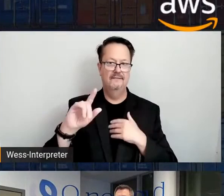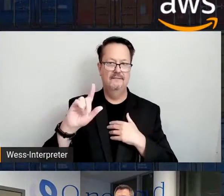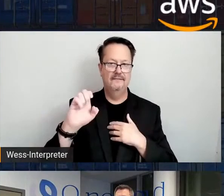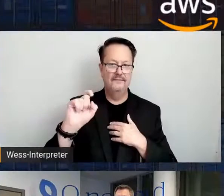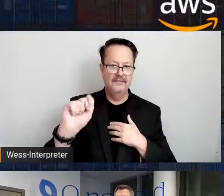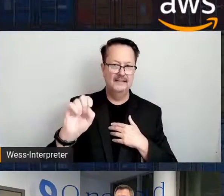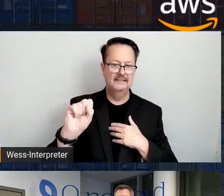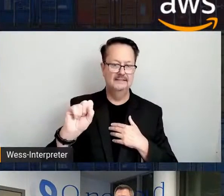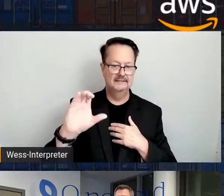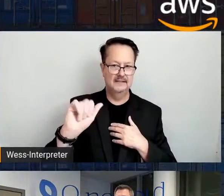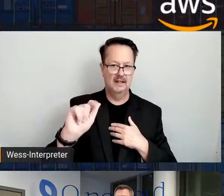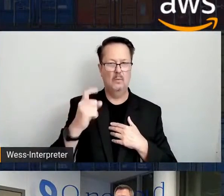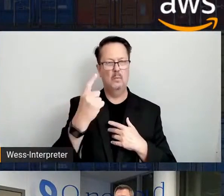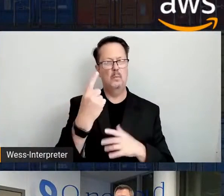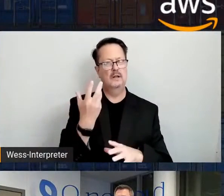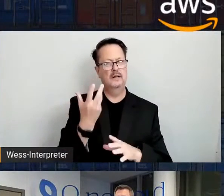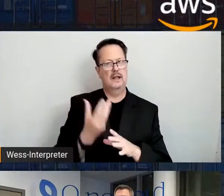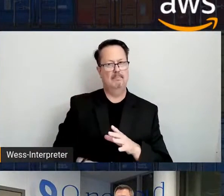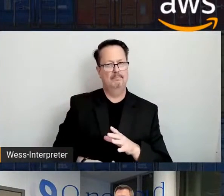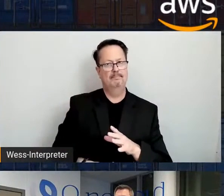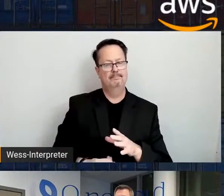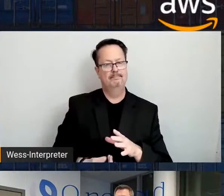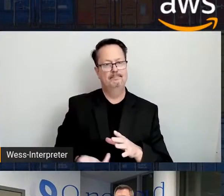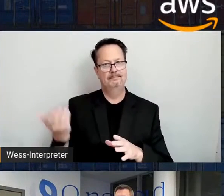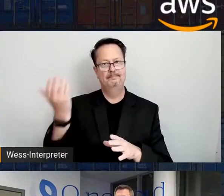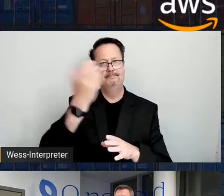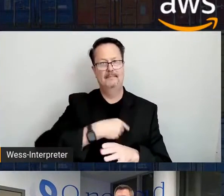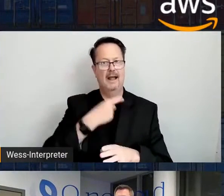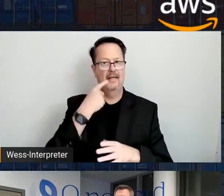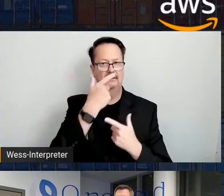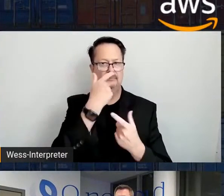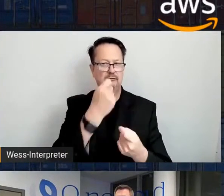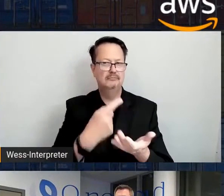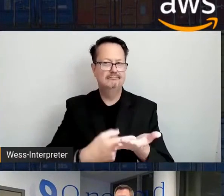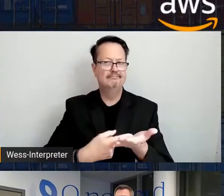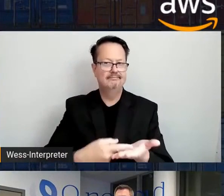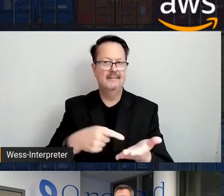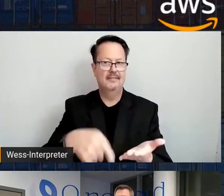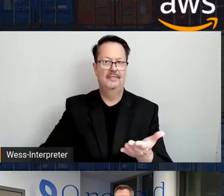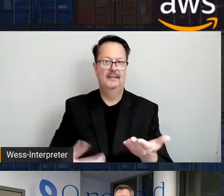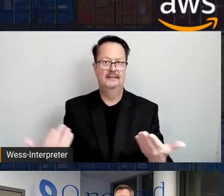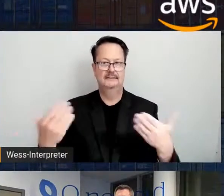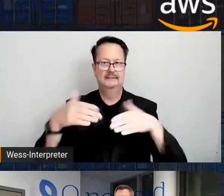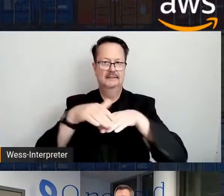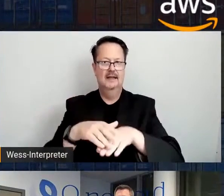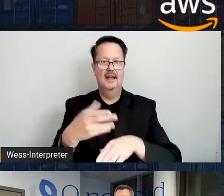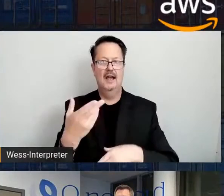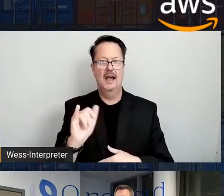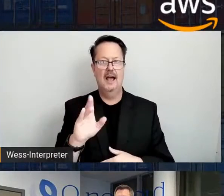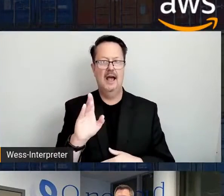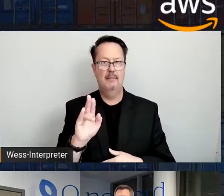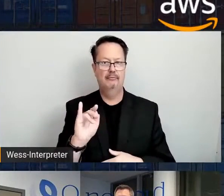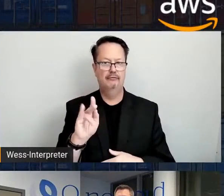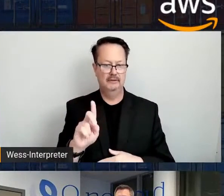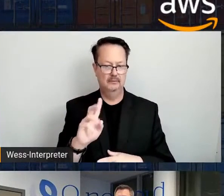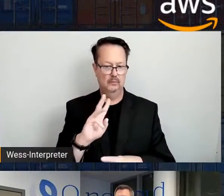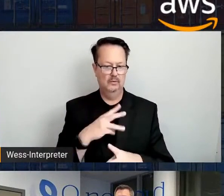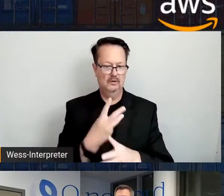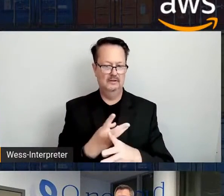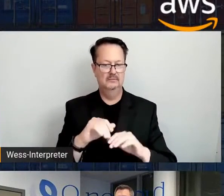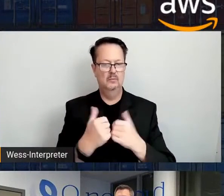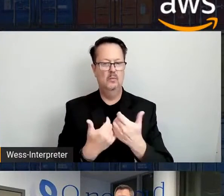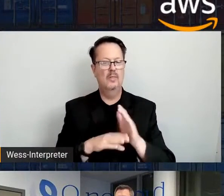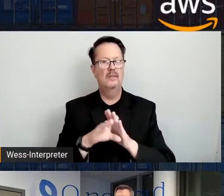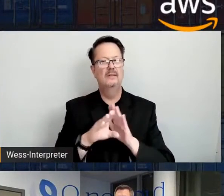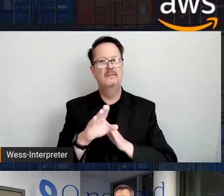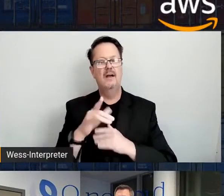it's interesting for us to eventually talk about, particularly in this kind of hybrid world, is how the development loop is